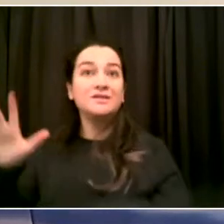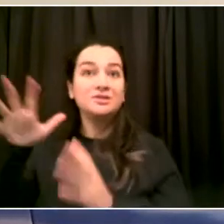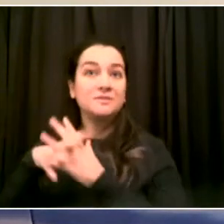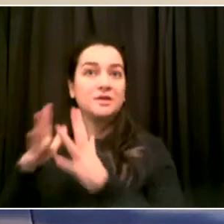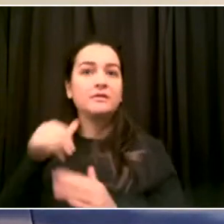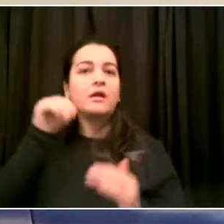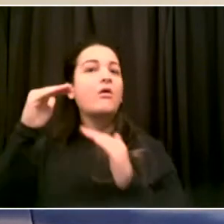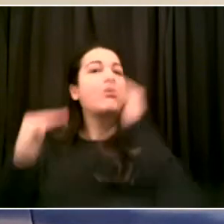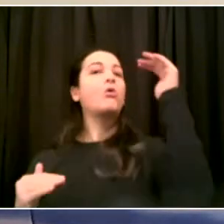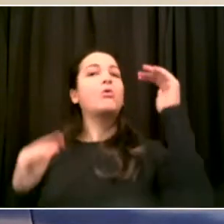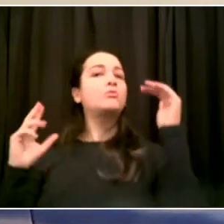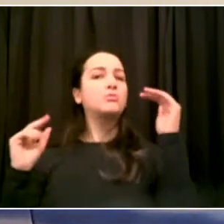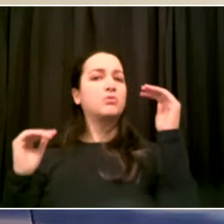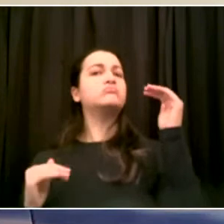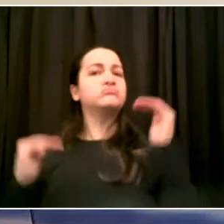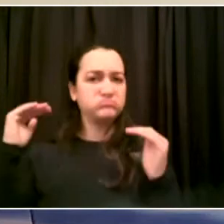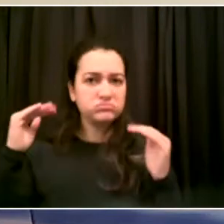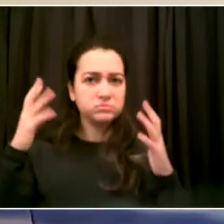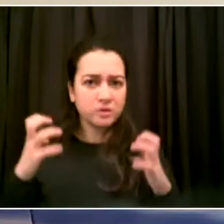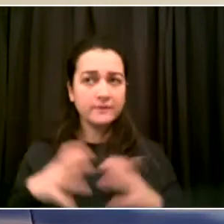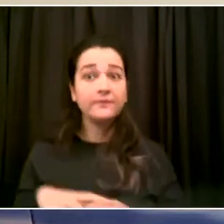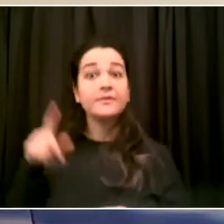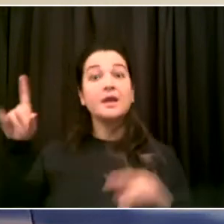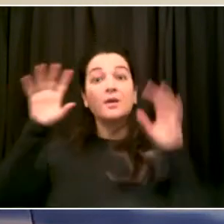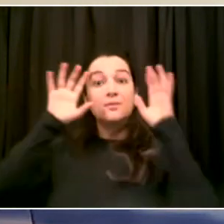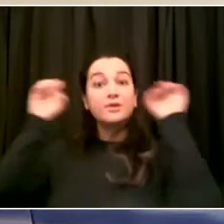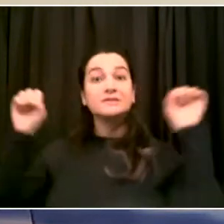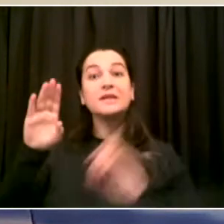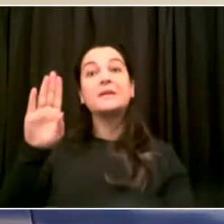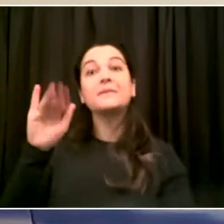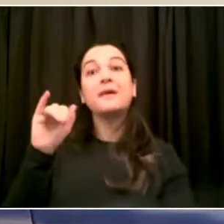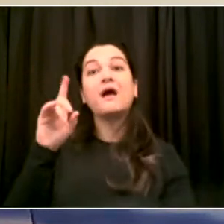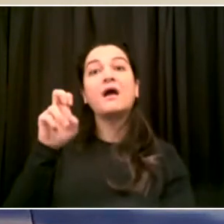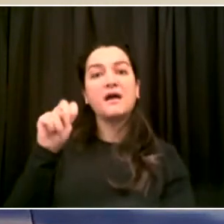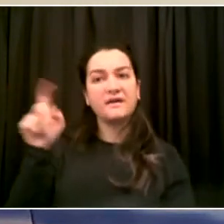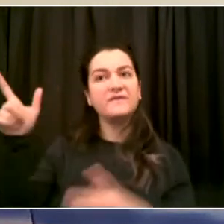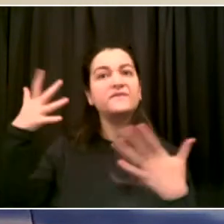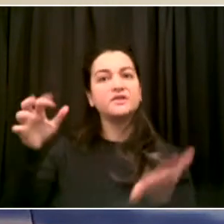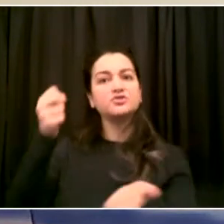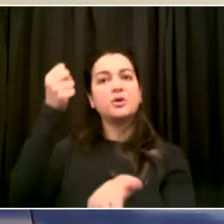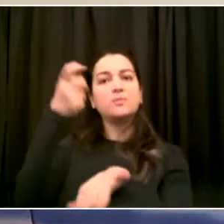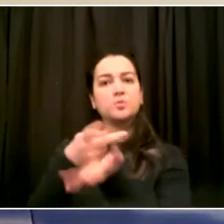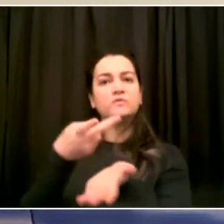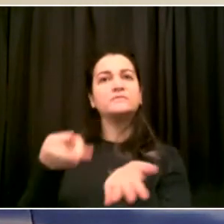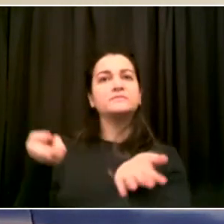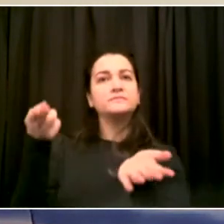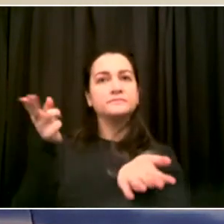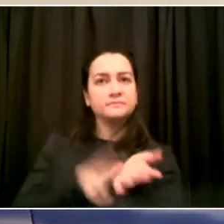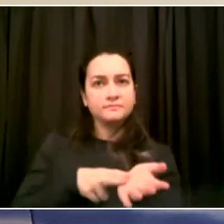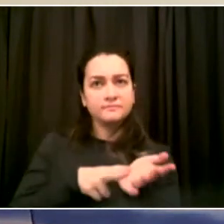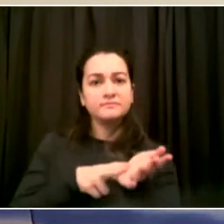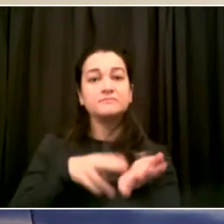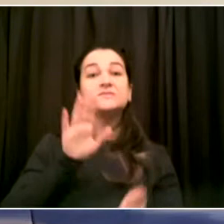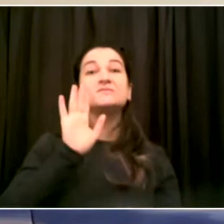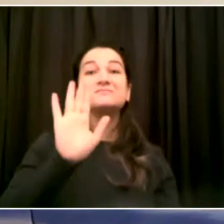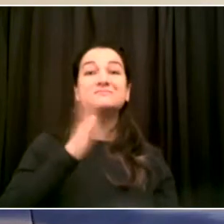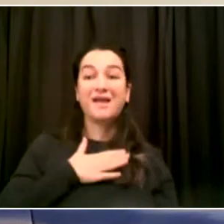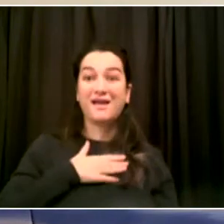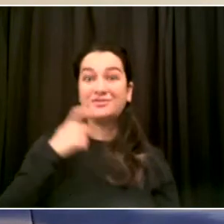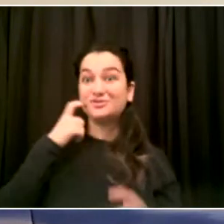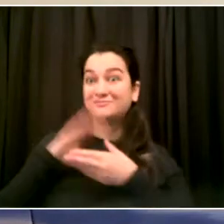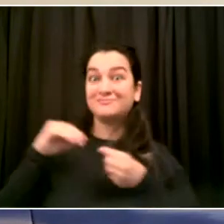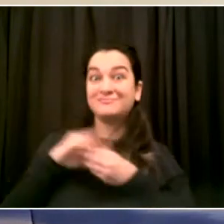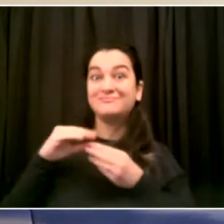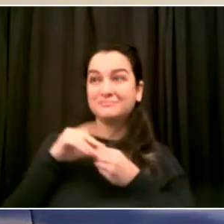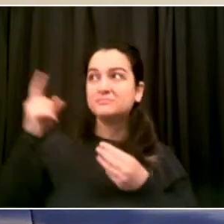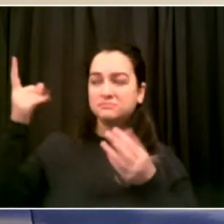just mentioned. You know, this country has a long history of excluding